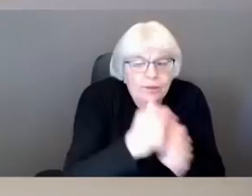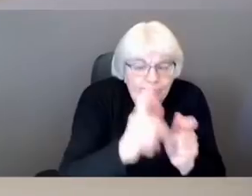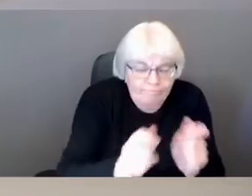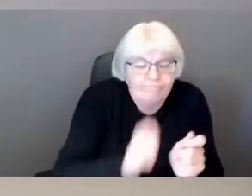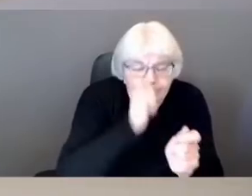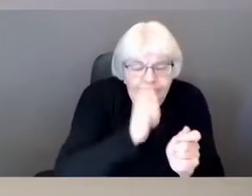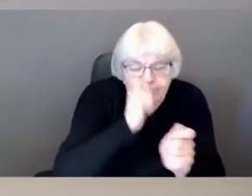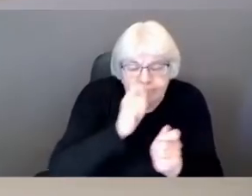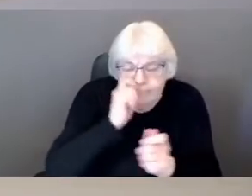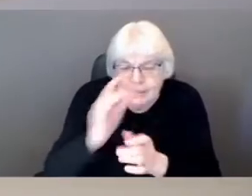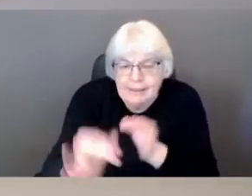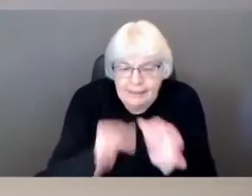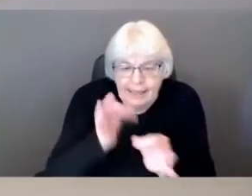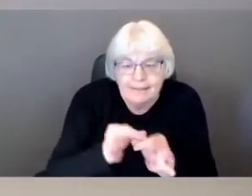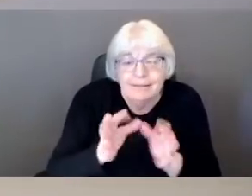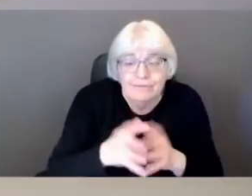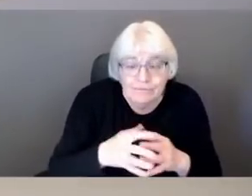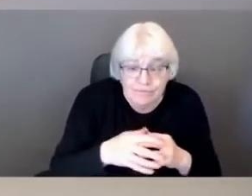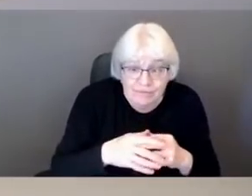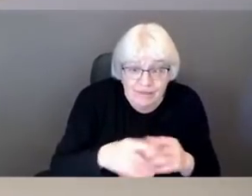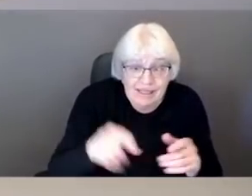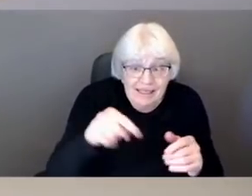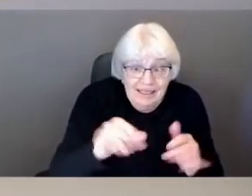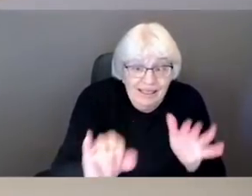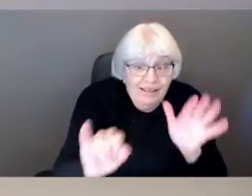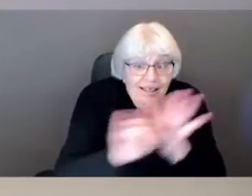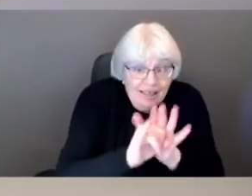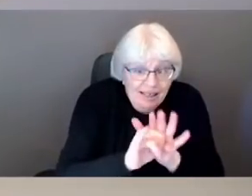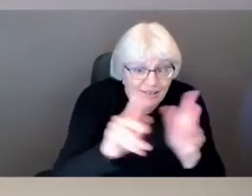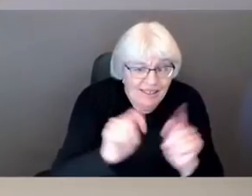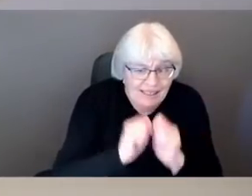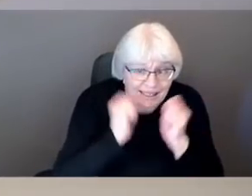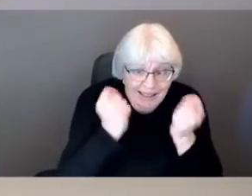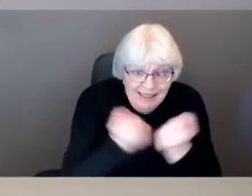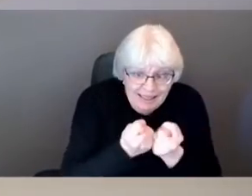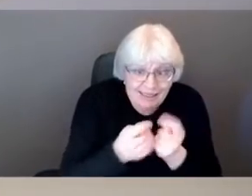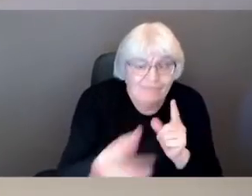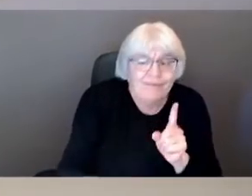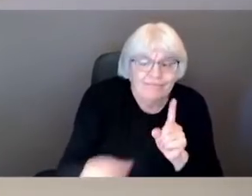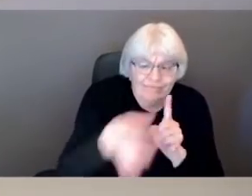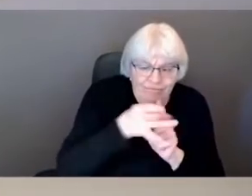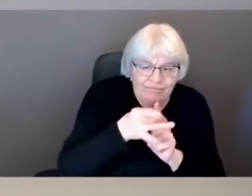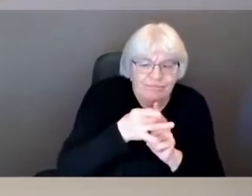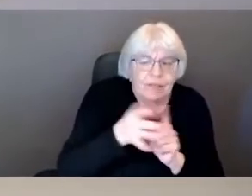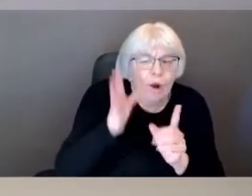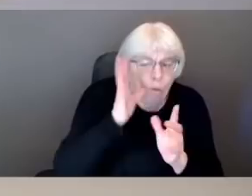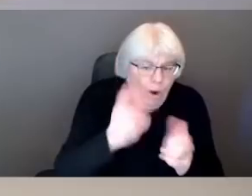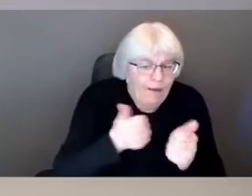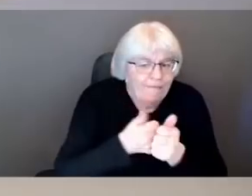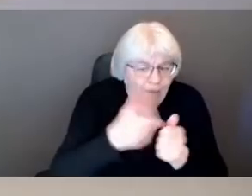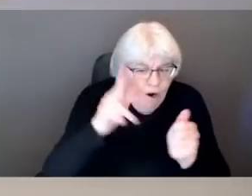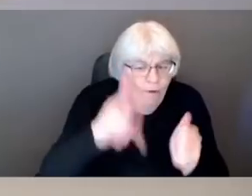implicated because of positive cases, we'll be following up with those teams directly. Thank you. You're welcome.